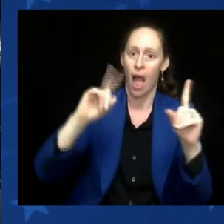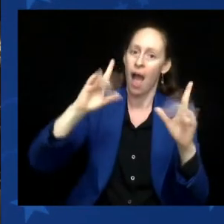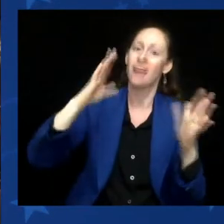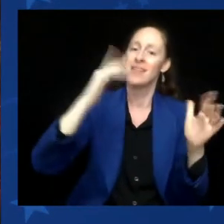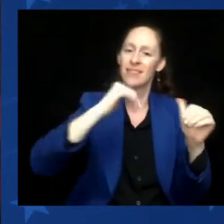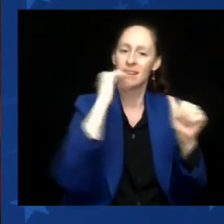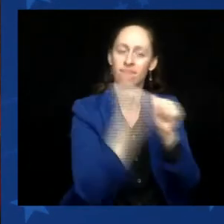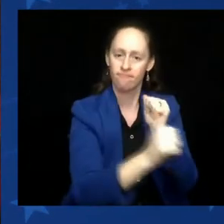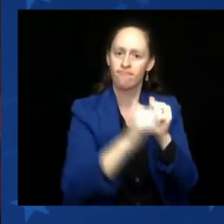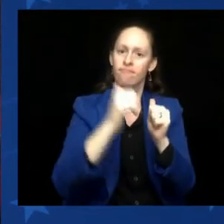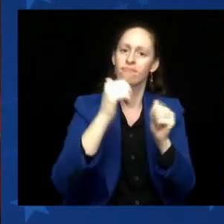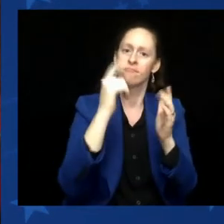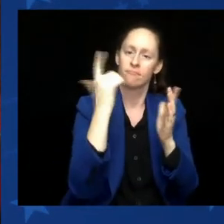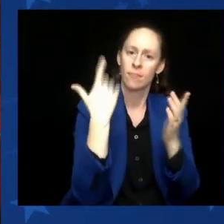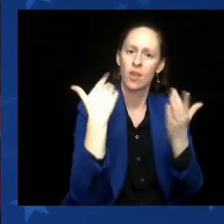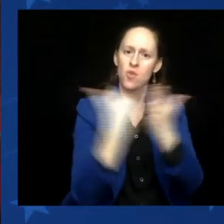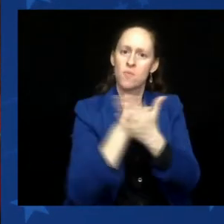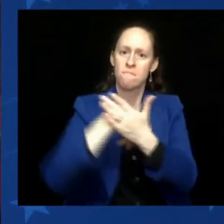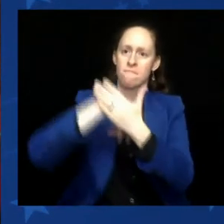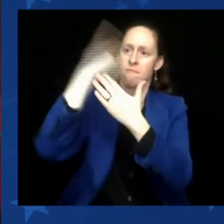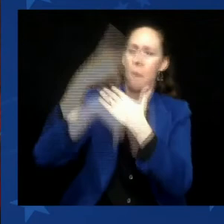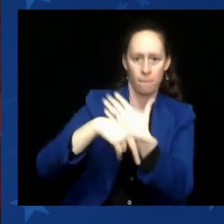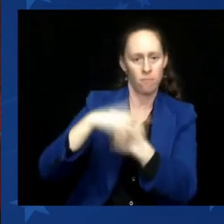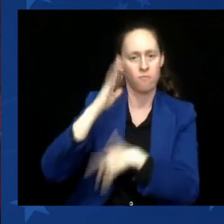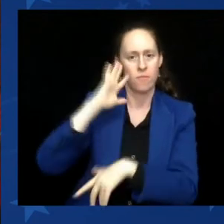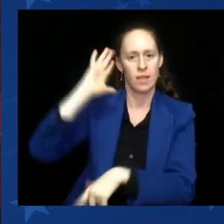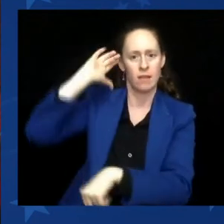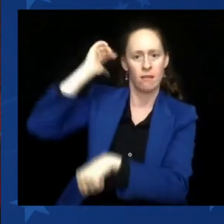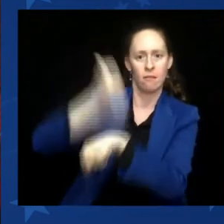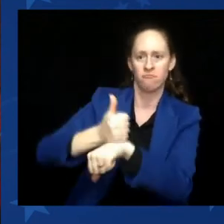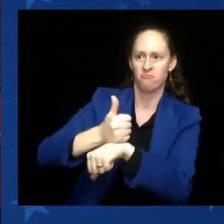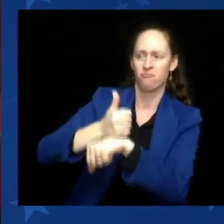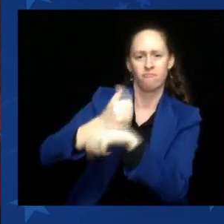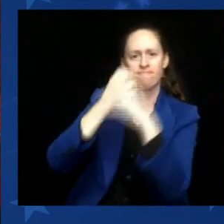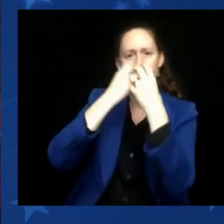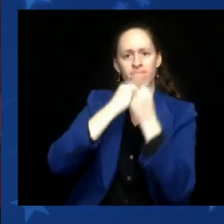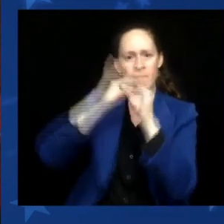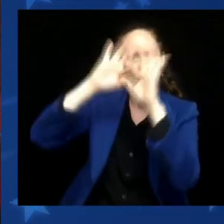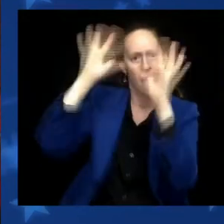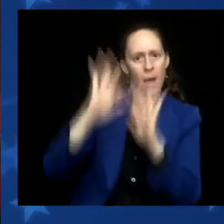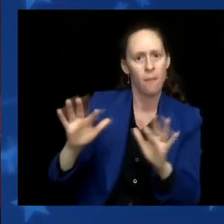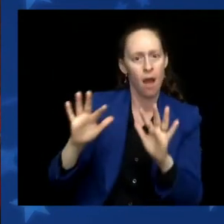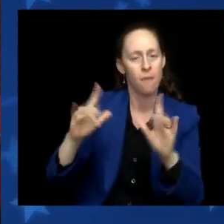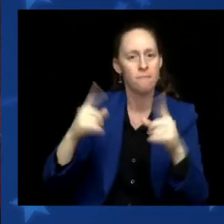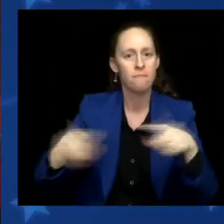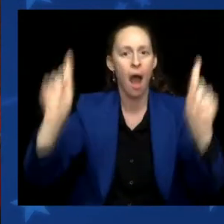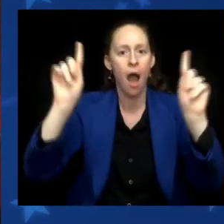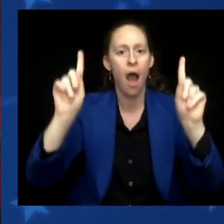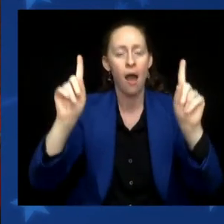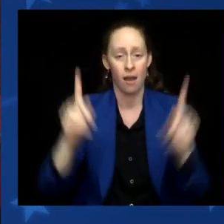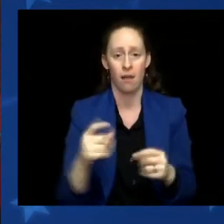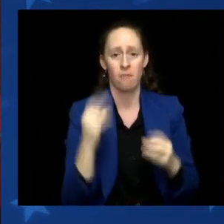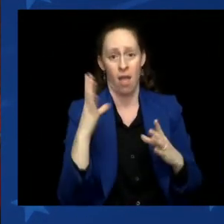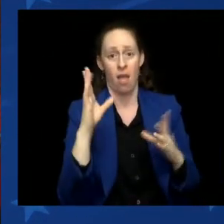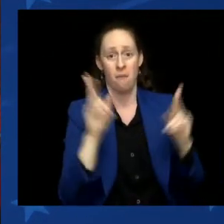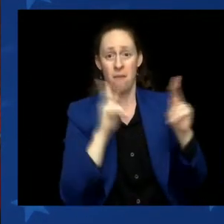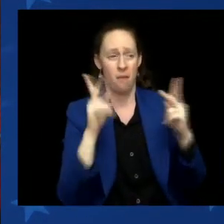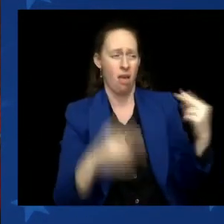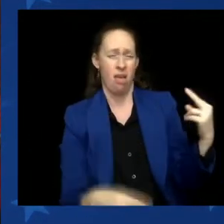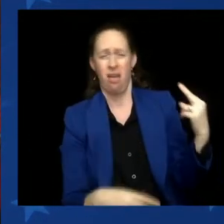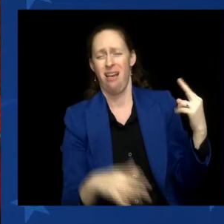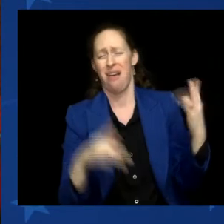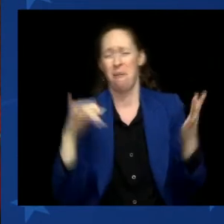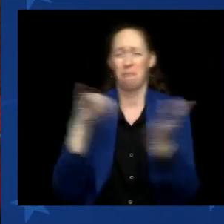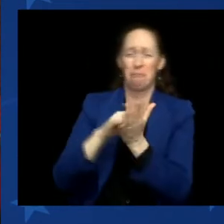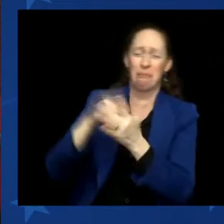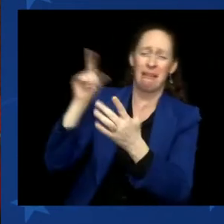The cynics and the critics tell us nothing can get done, but they're wrong. There is not a single thing